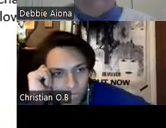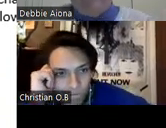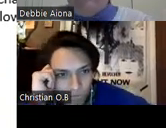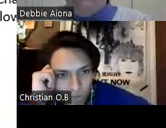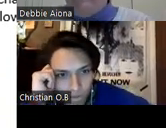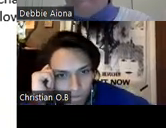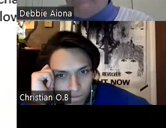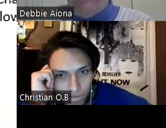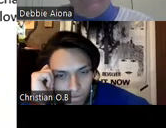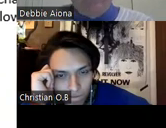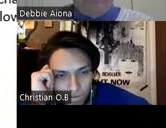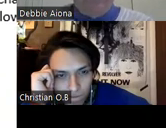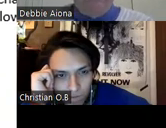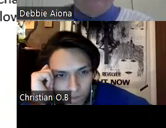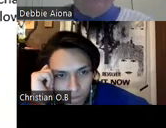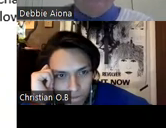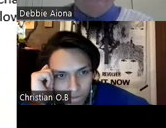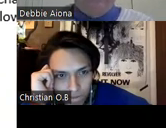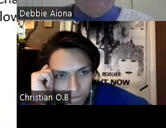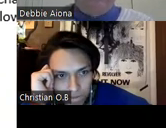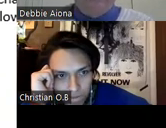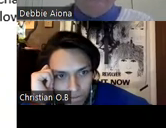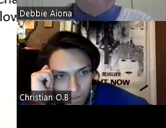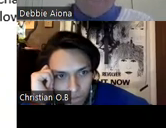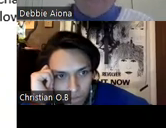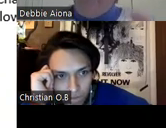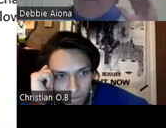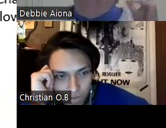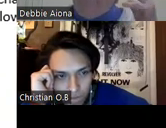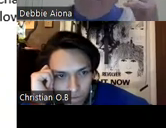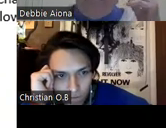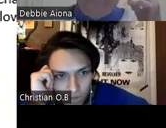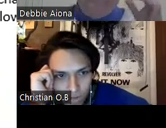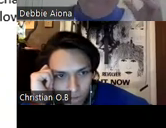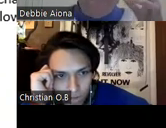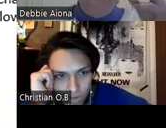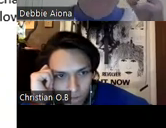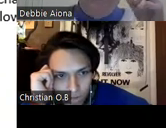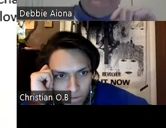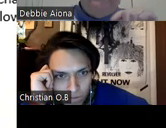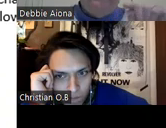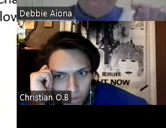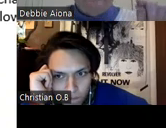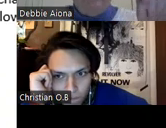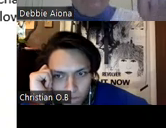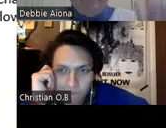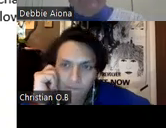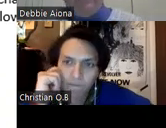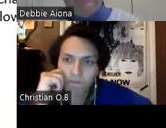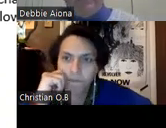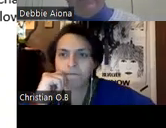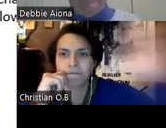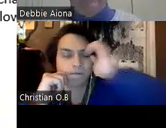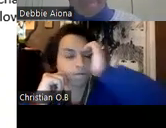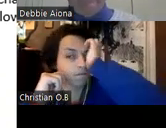ask if anybody's questions or comments. So to keep in mind is, these are the